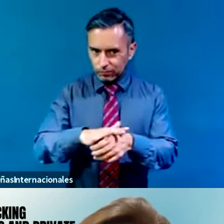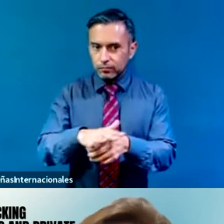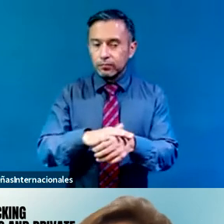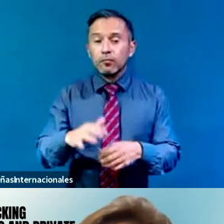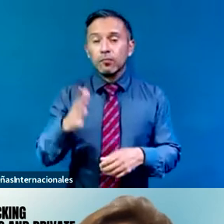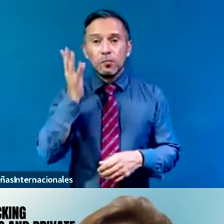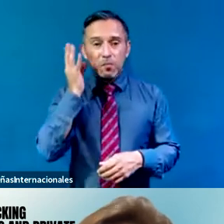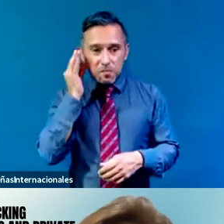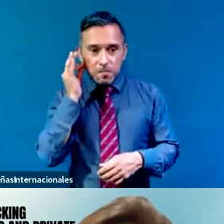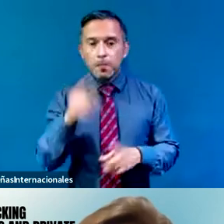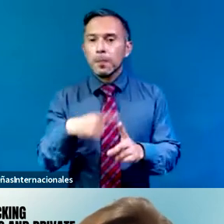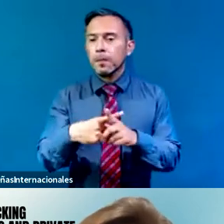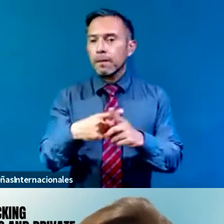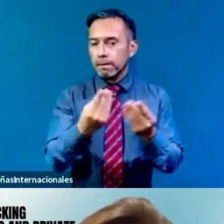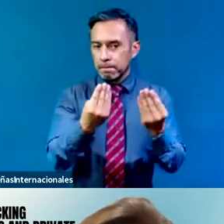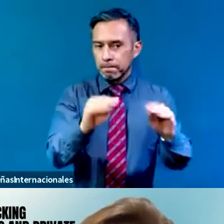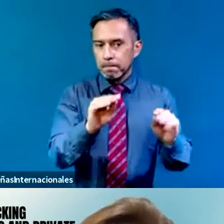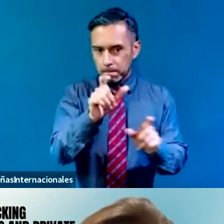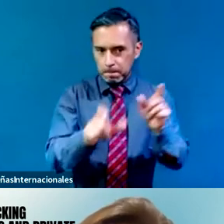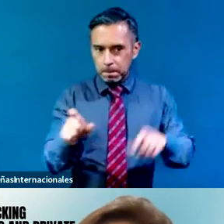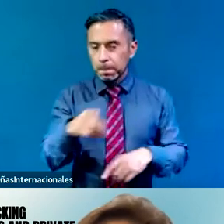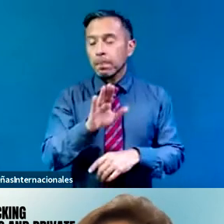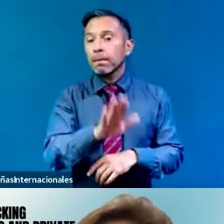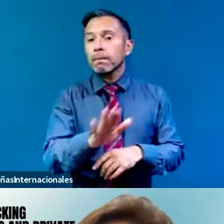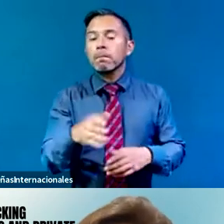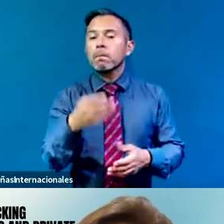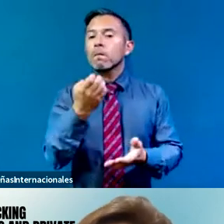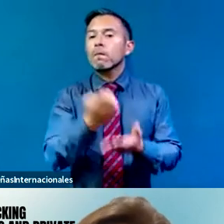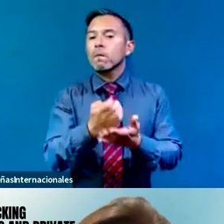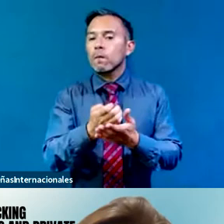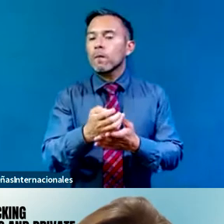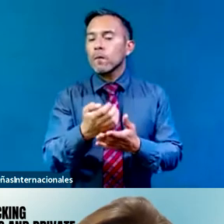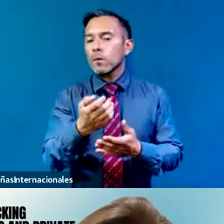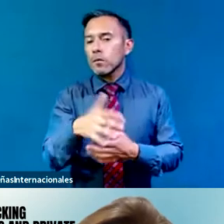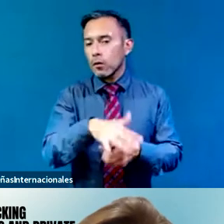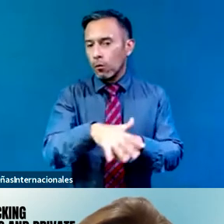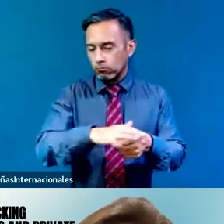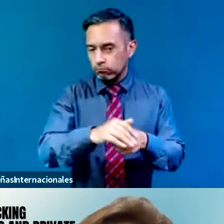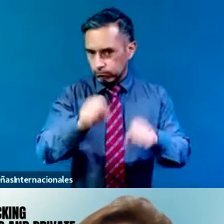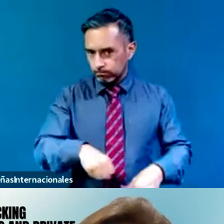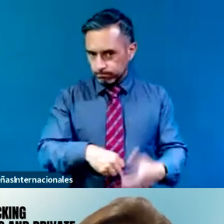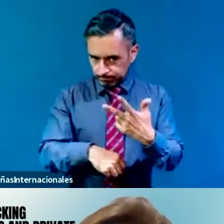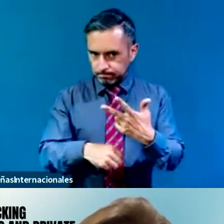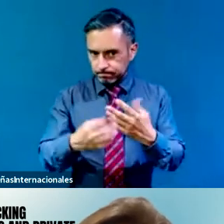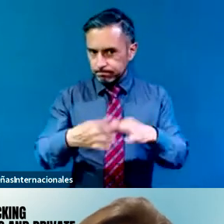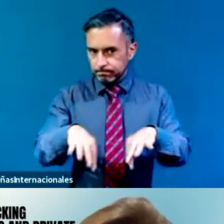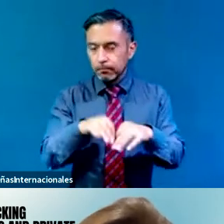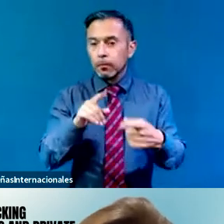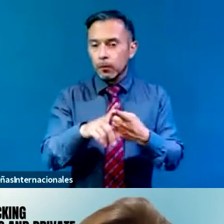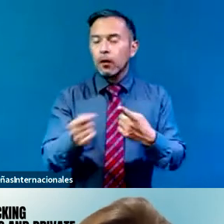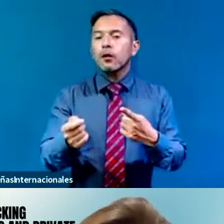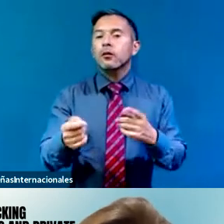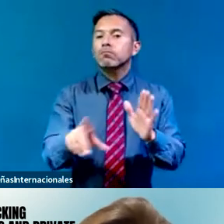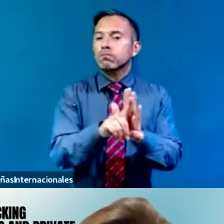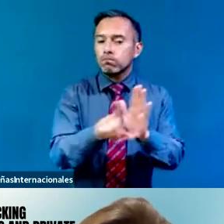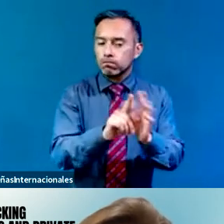economies through three major areas: reforming policy and regulatory frameworks, investment in local